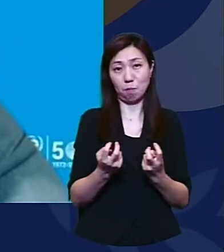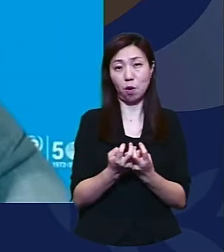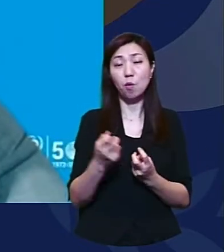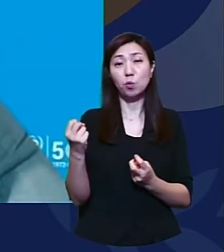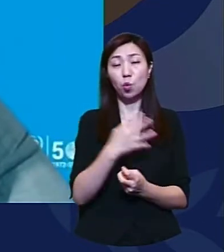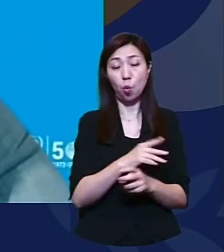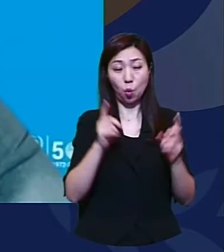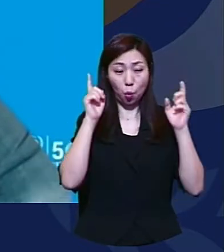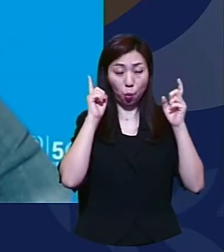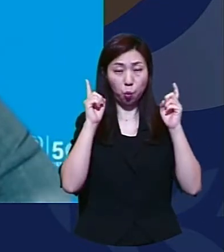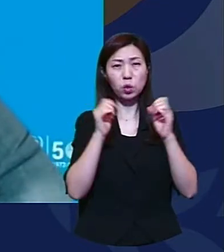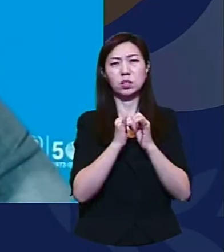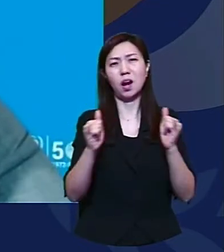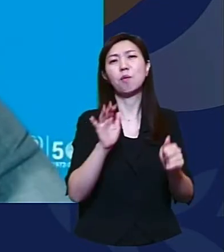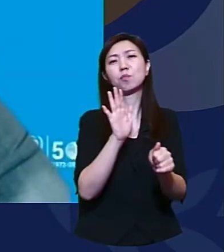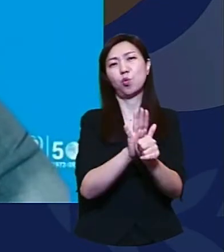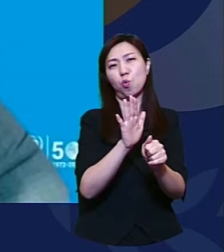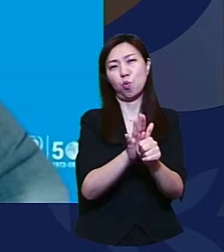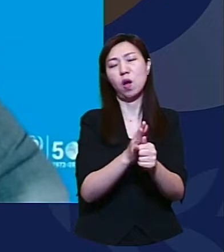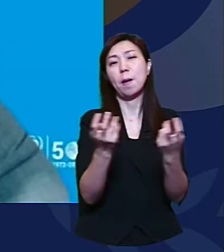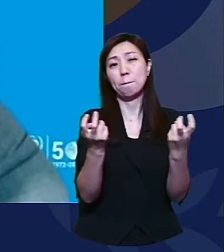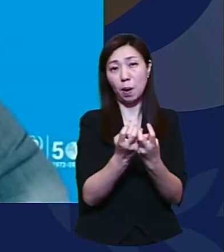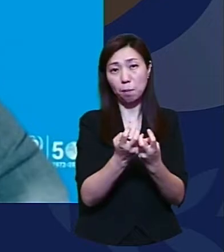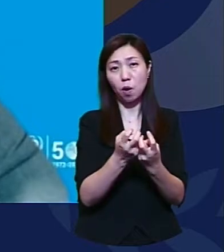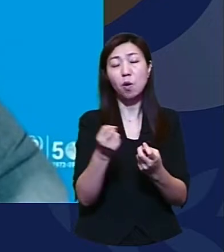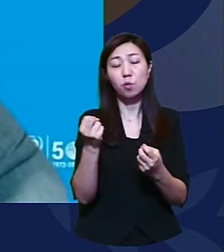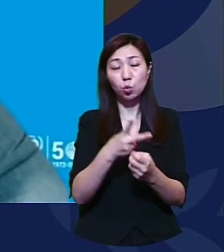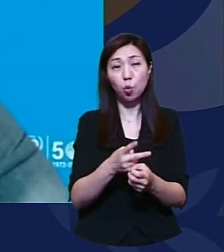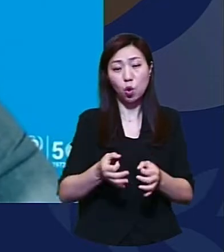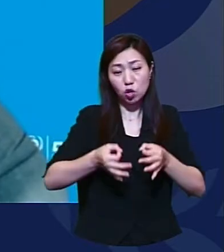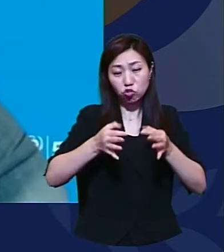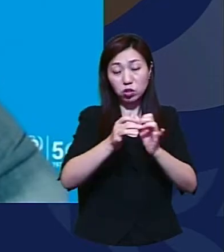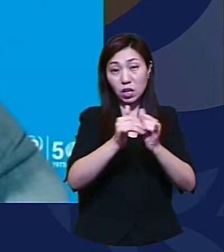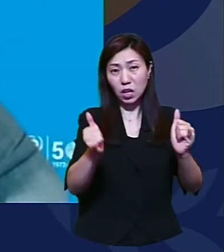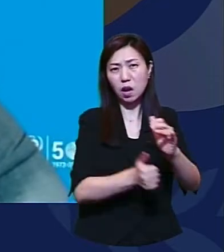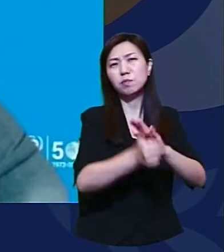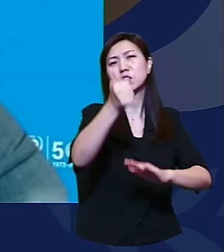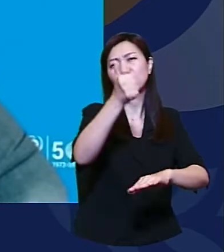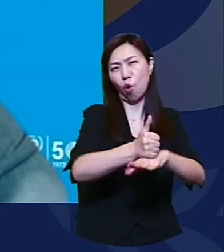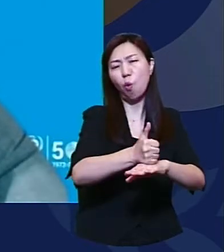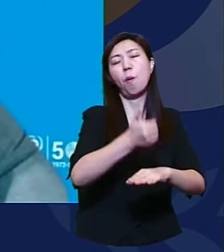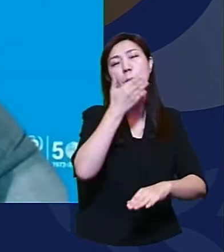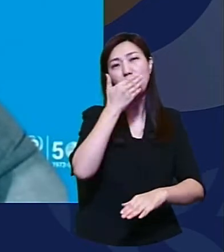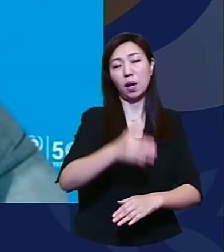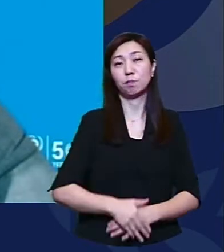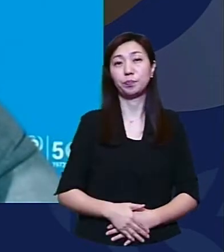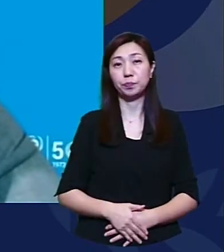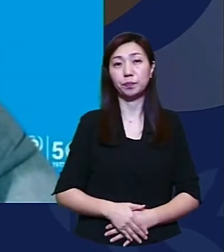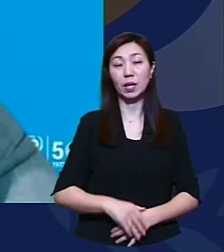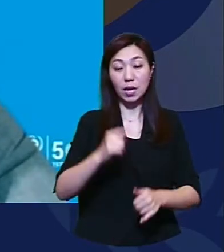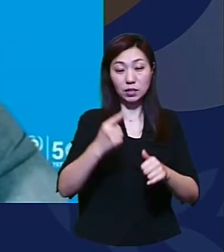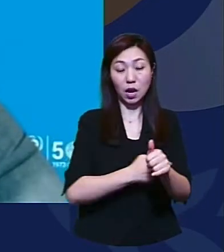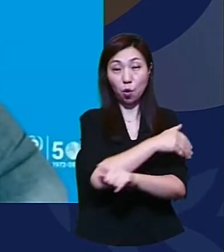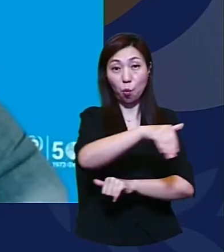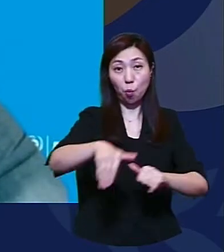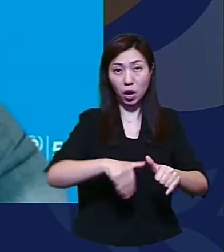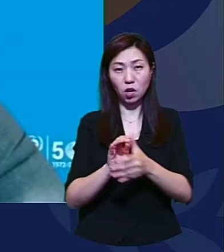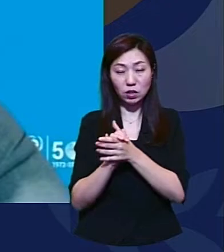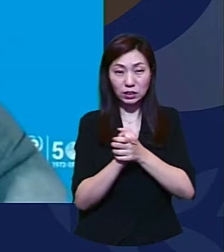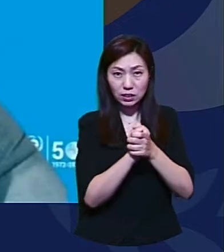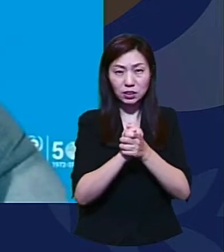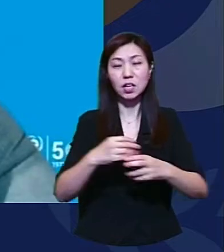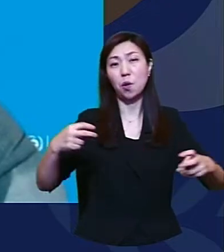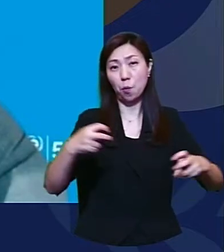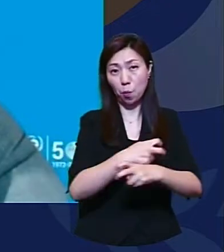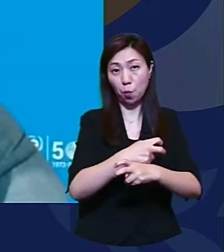investors. Equally, rich fruits are available for countries that invest in green transport, green